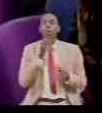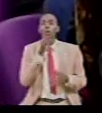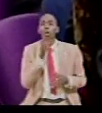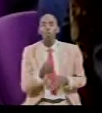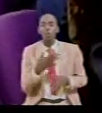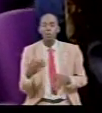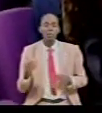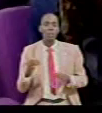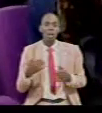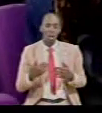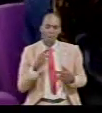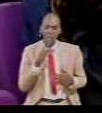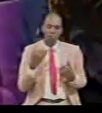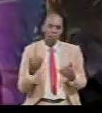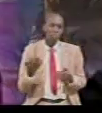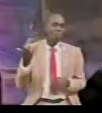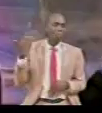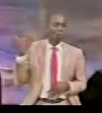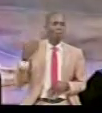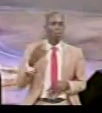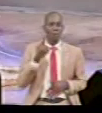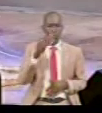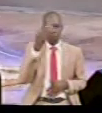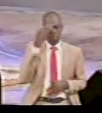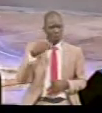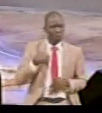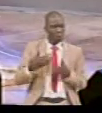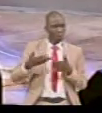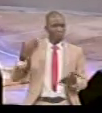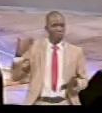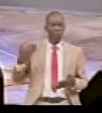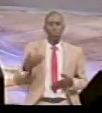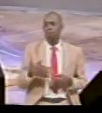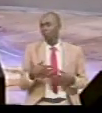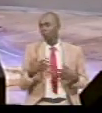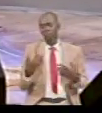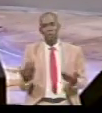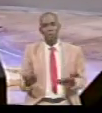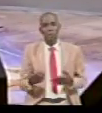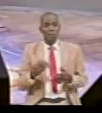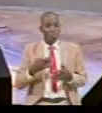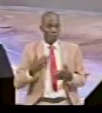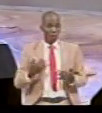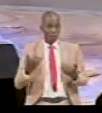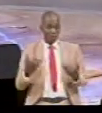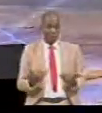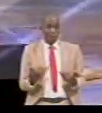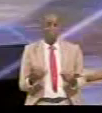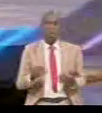I was before, I used to, you know, even though he was married, he used to have, you know,